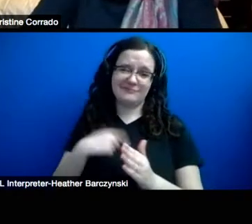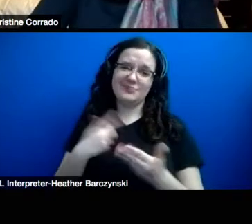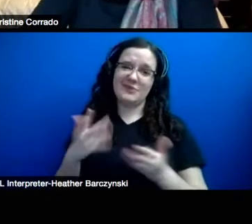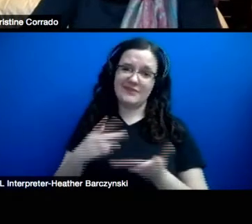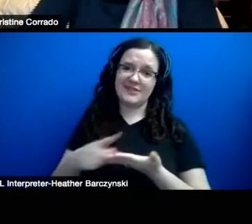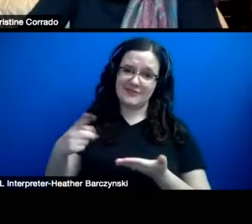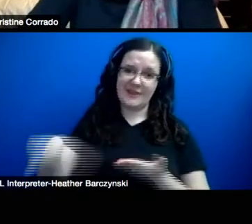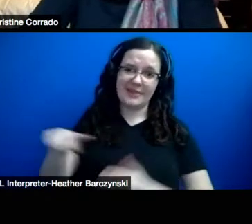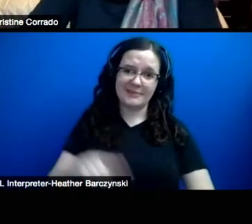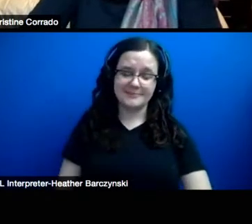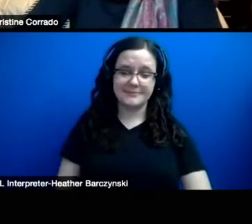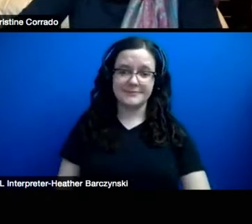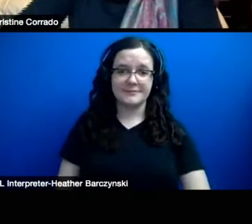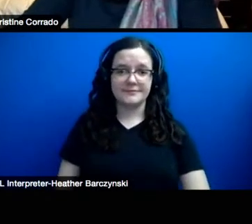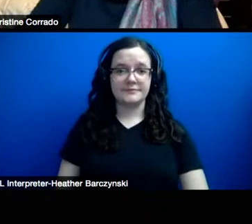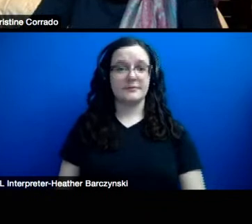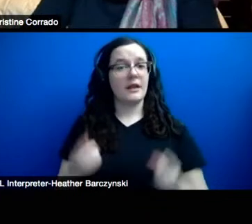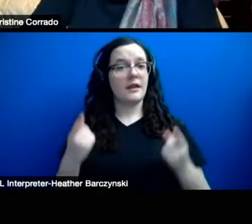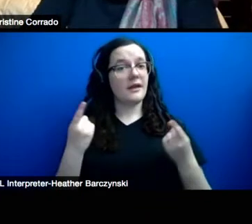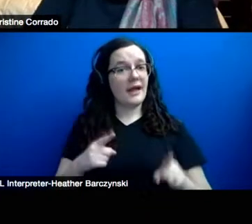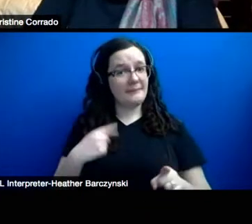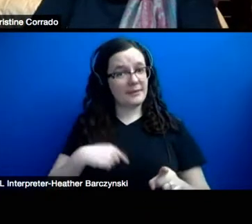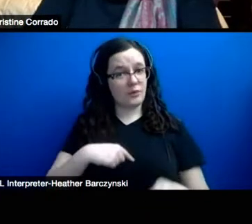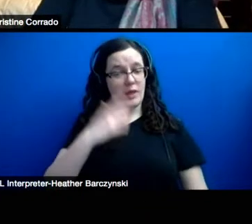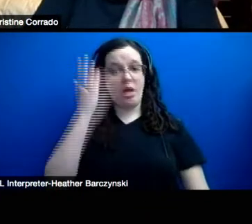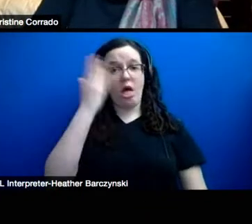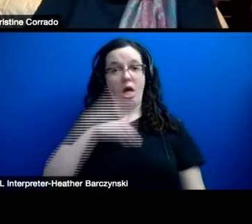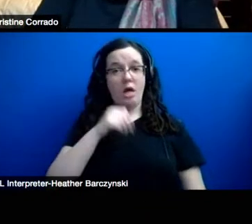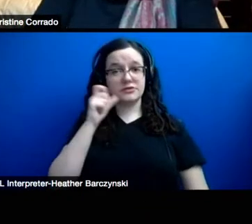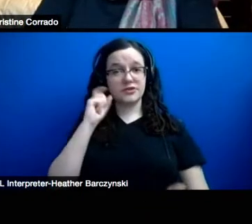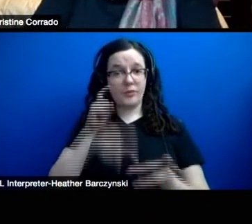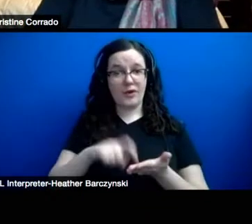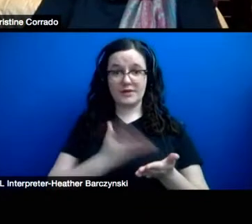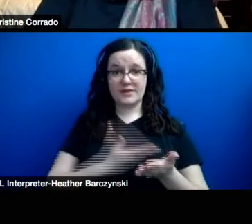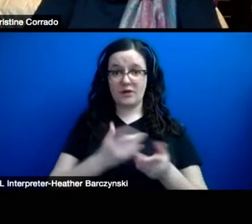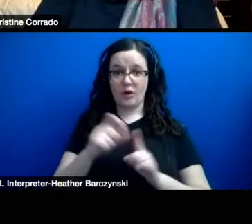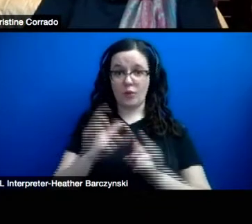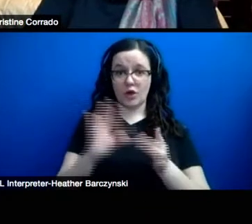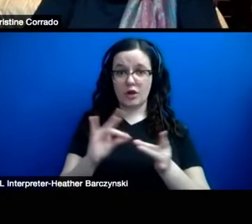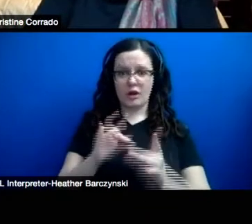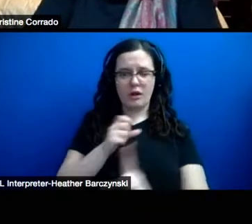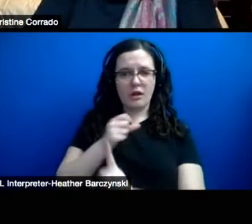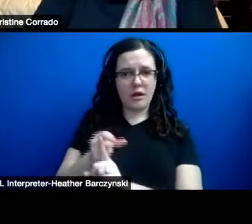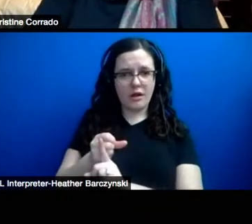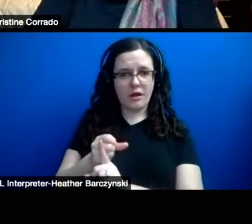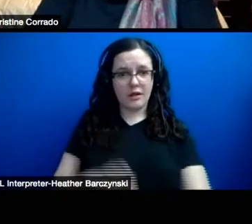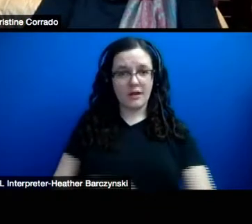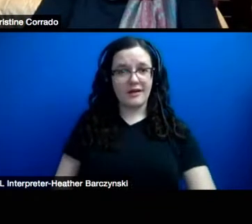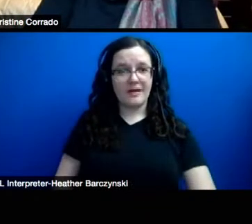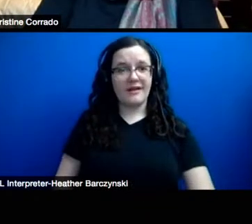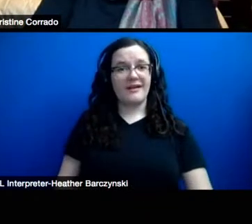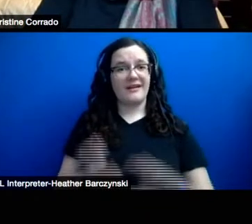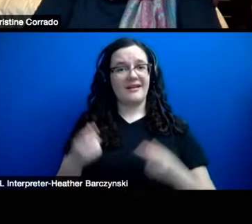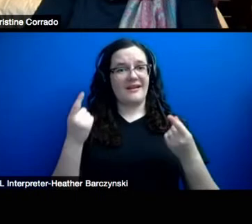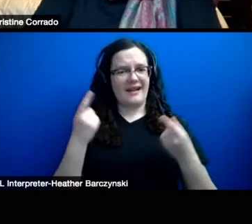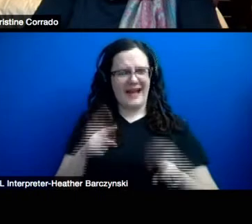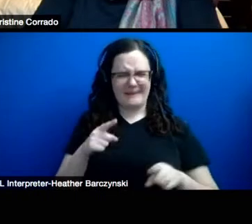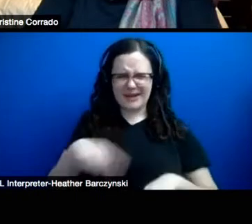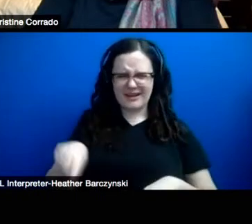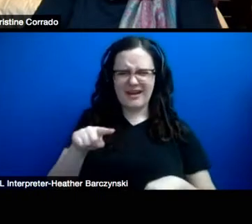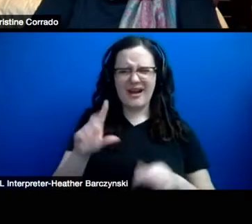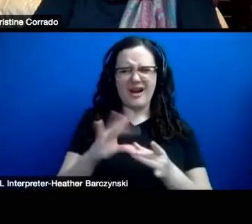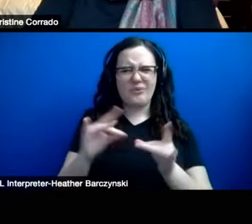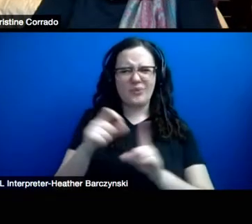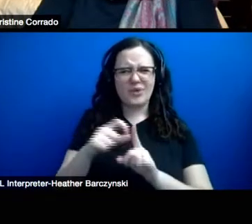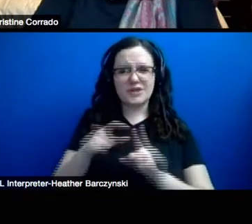Likewise, if we fail to take notice of those words and fail to push back when they're used in our presence, there